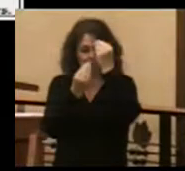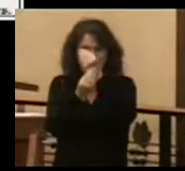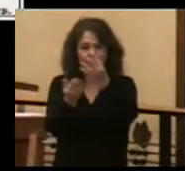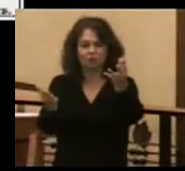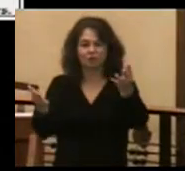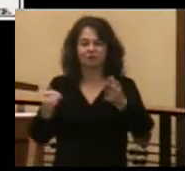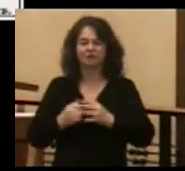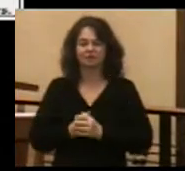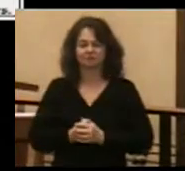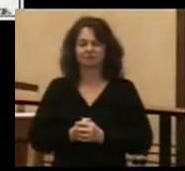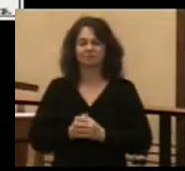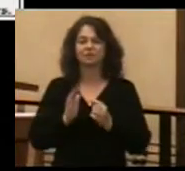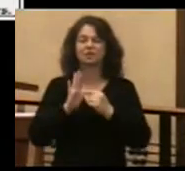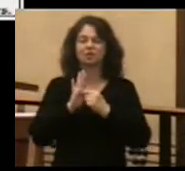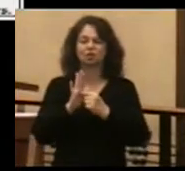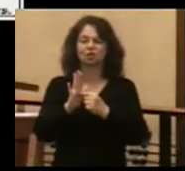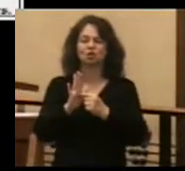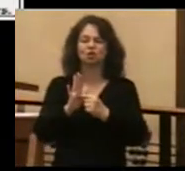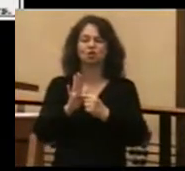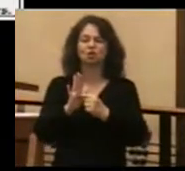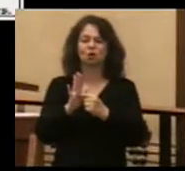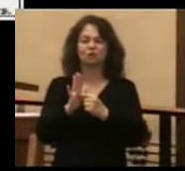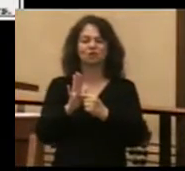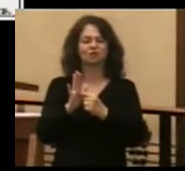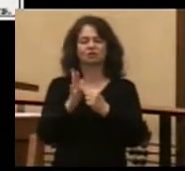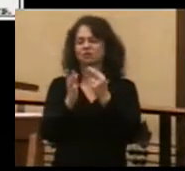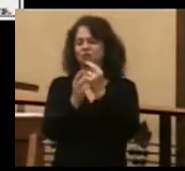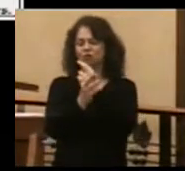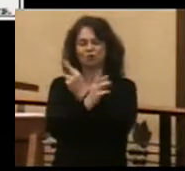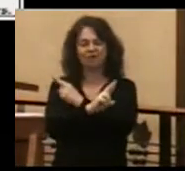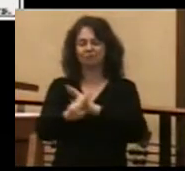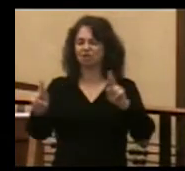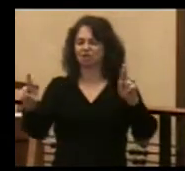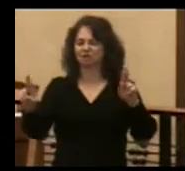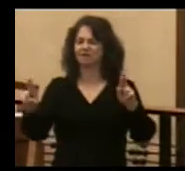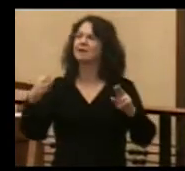sense of redemption and release and hope. Jesus Christ